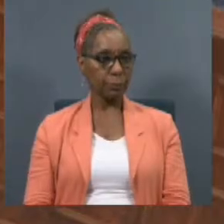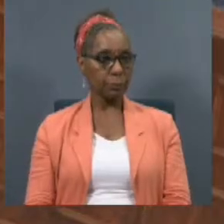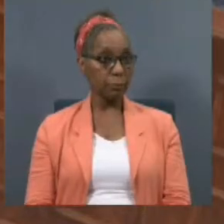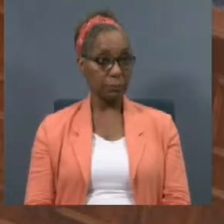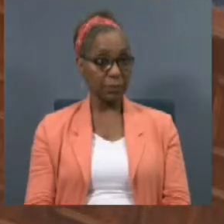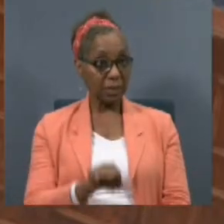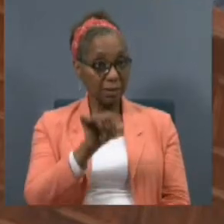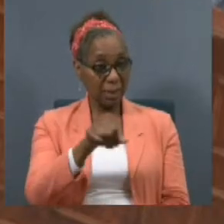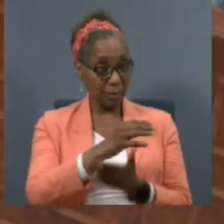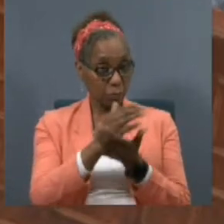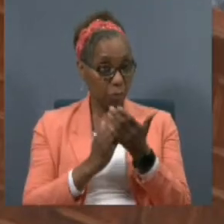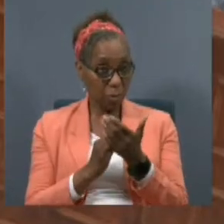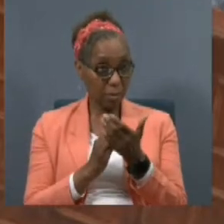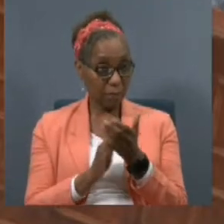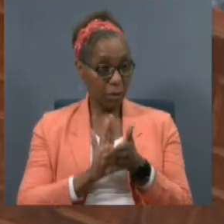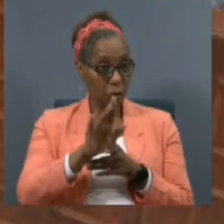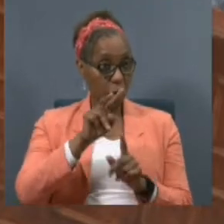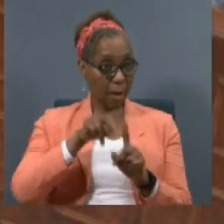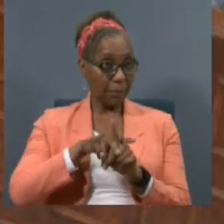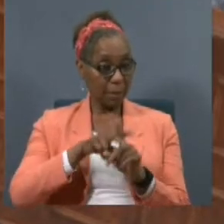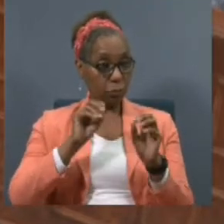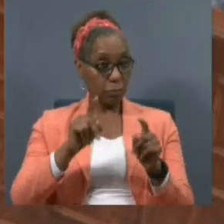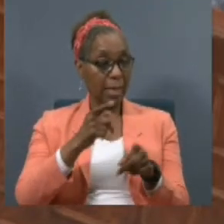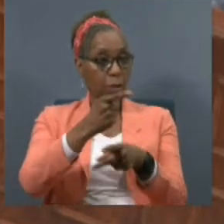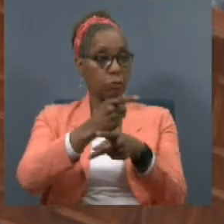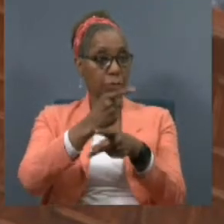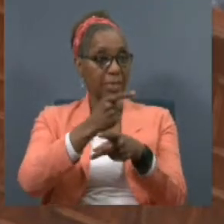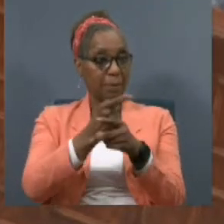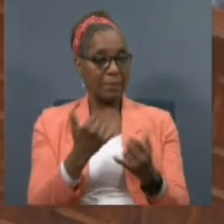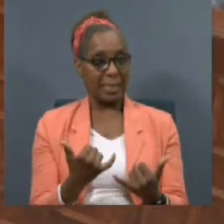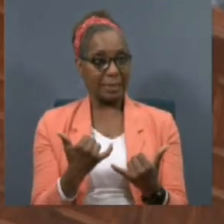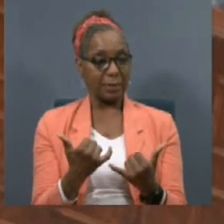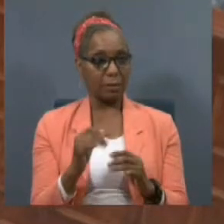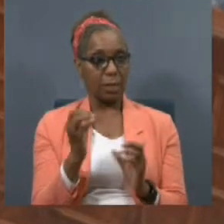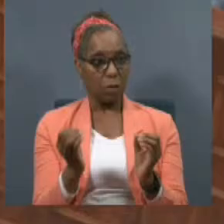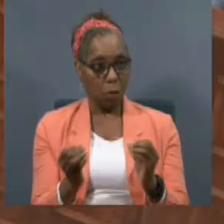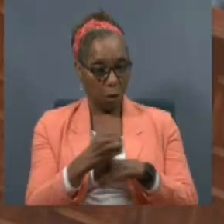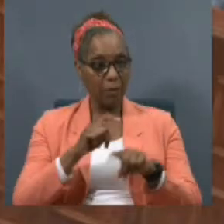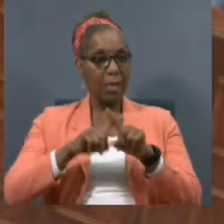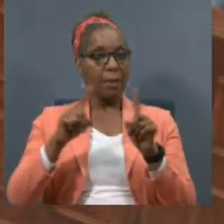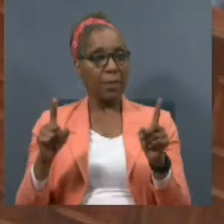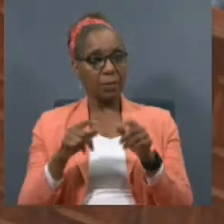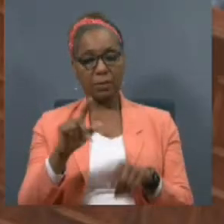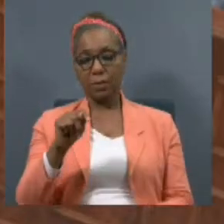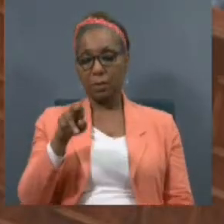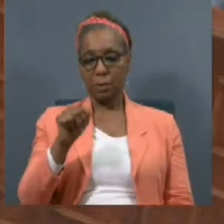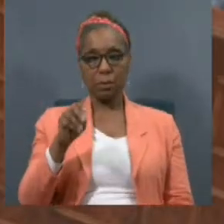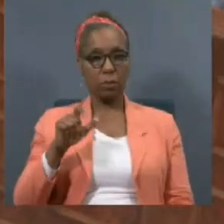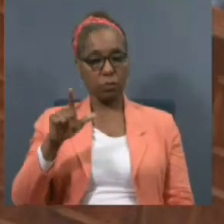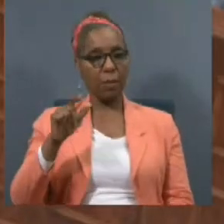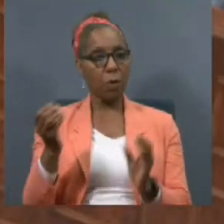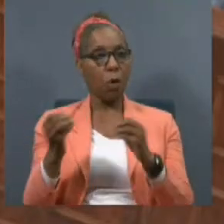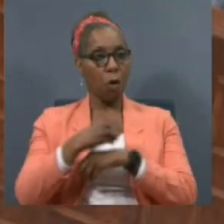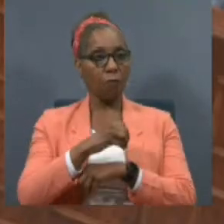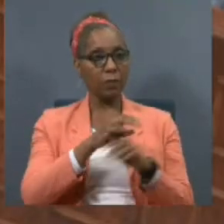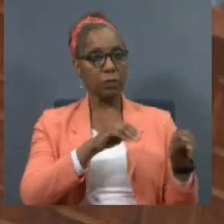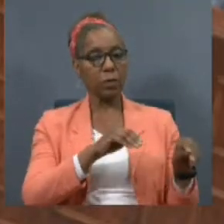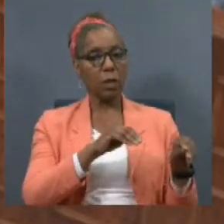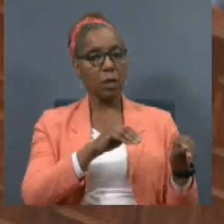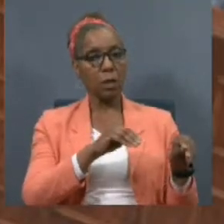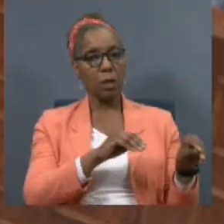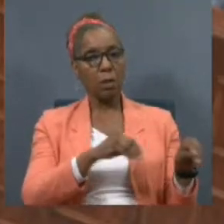Is that part of this application? Is to keep the existing office, but the Trammell Law Office is moving out and